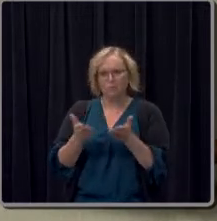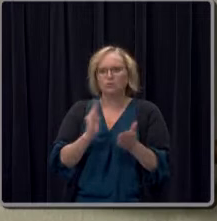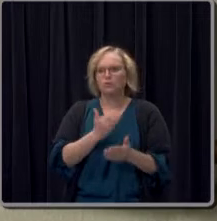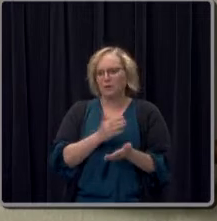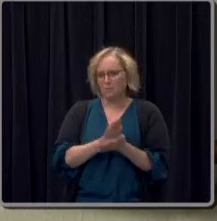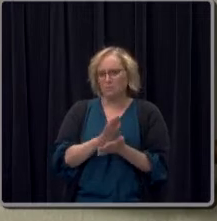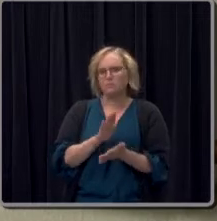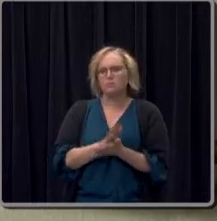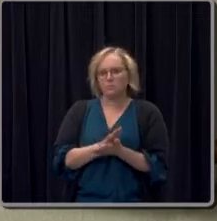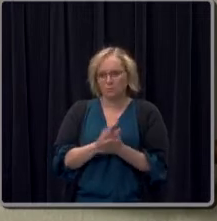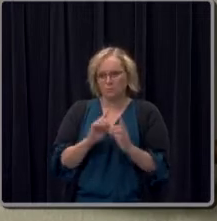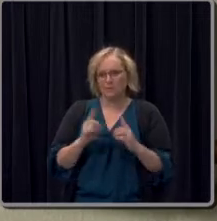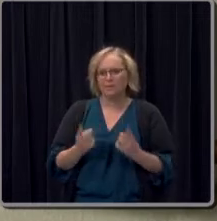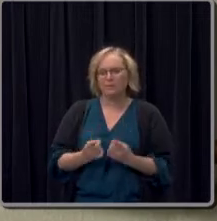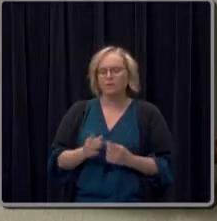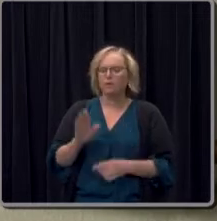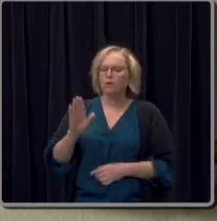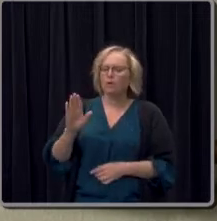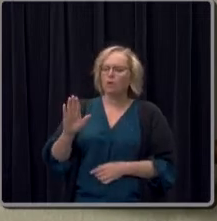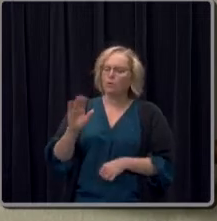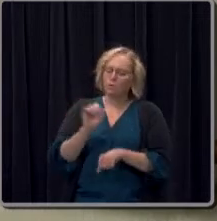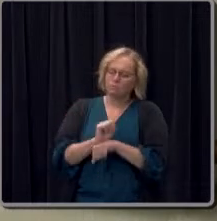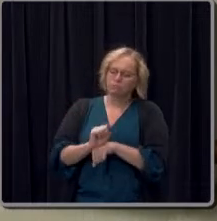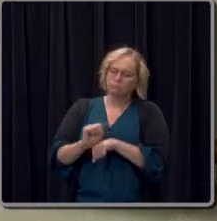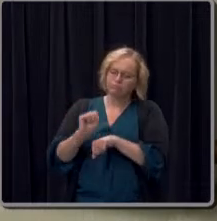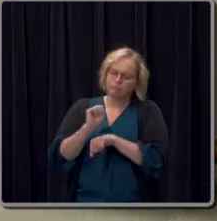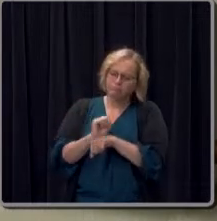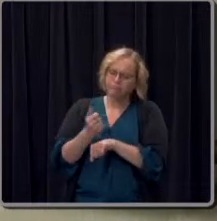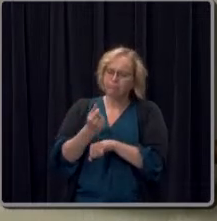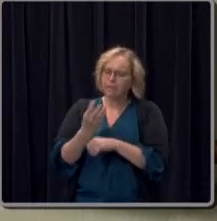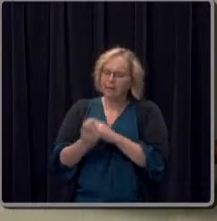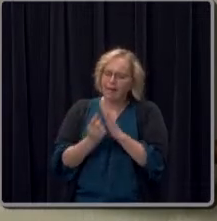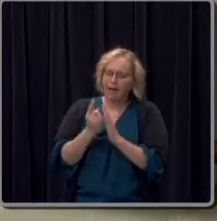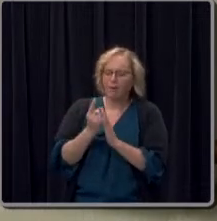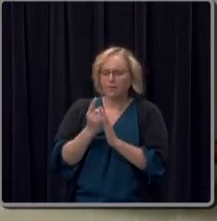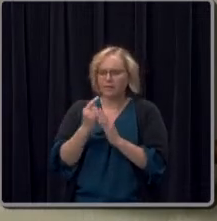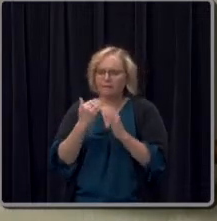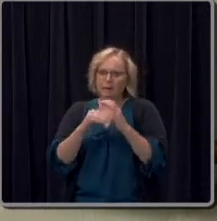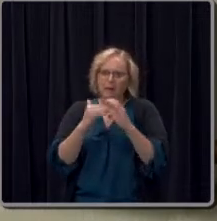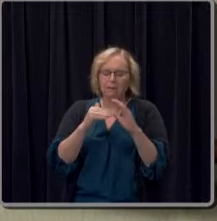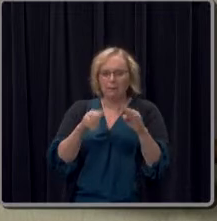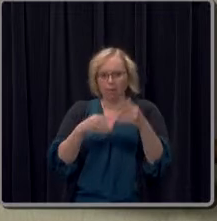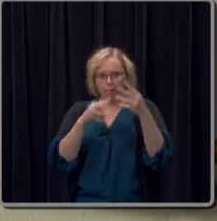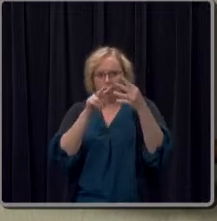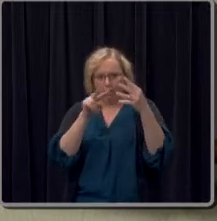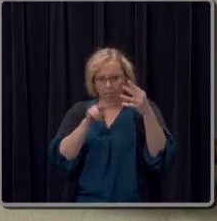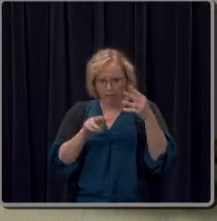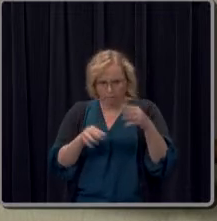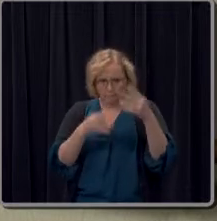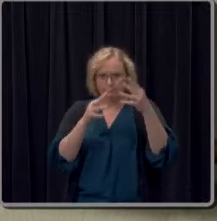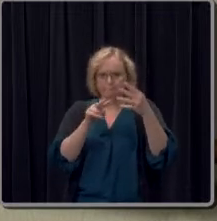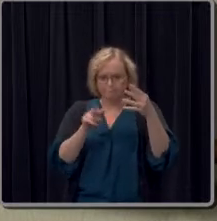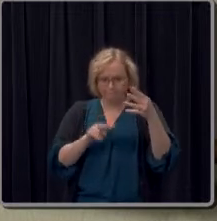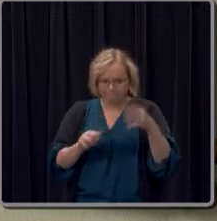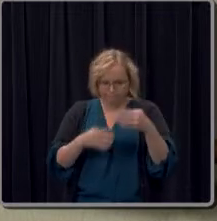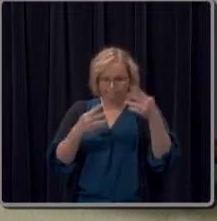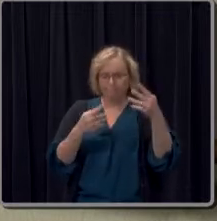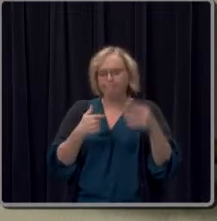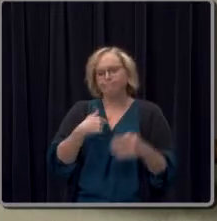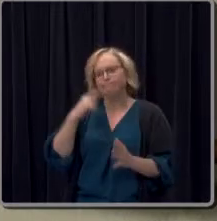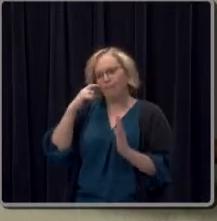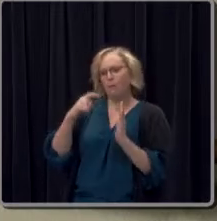district. Your hard work and hours that you spend reading through emails does not go unnoticed. I notice them, and I thank